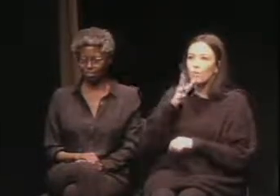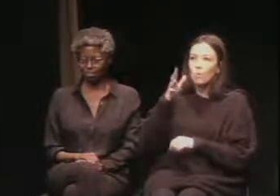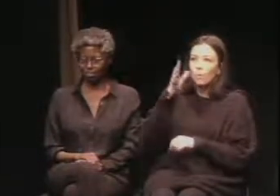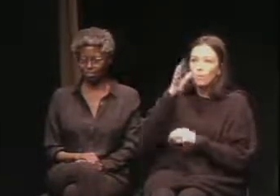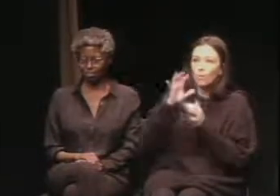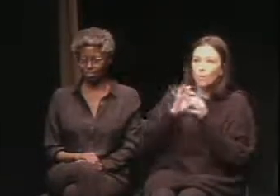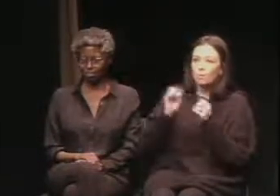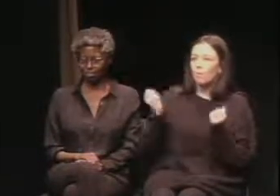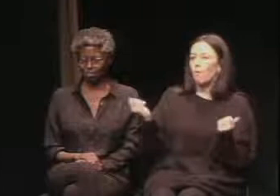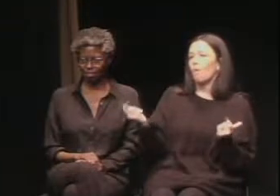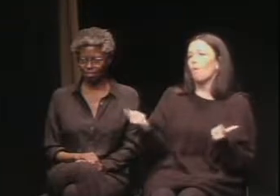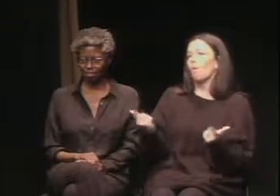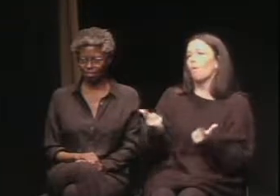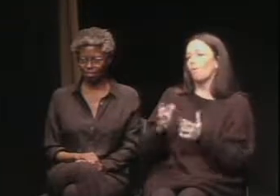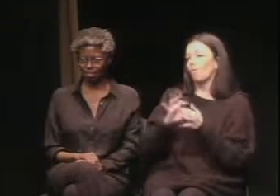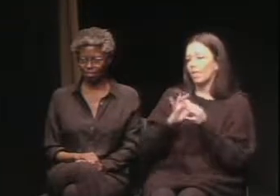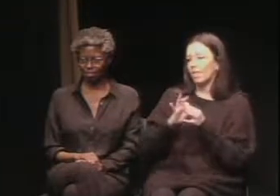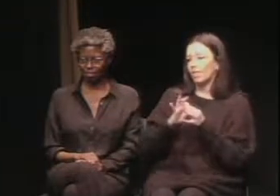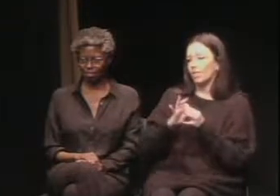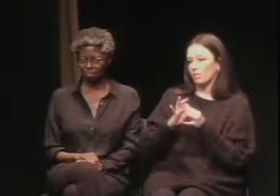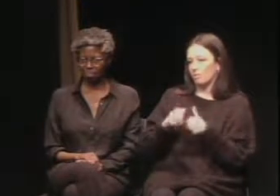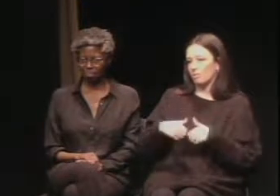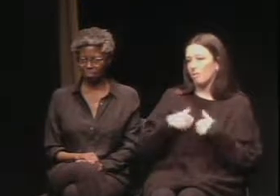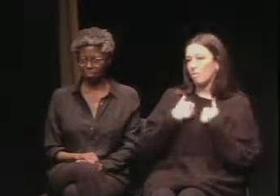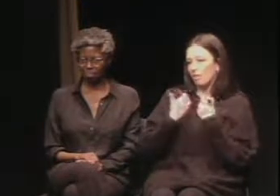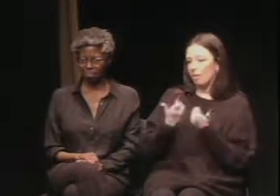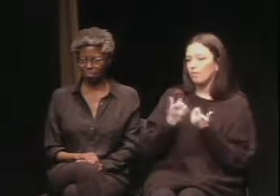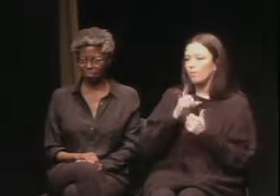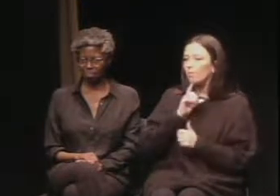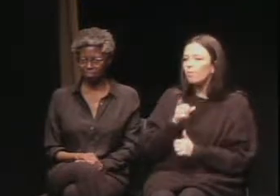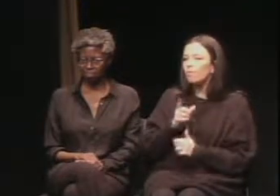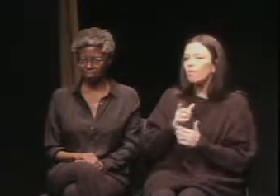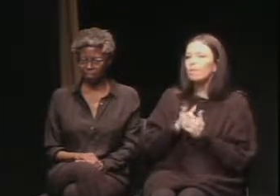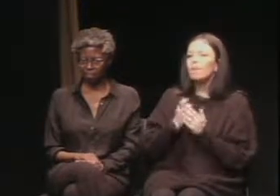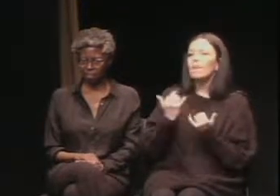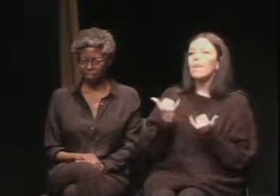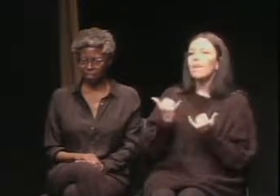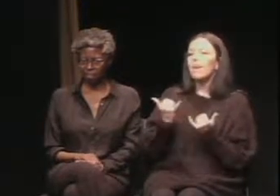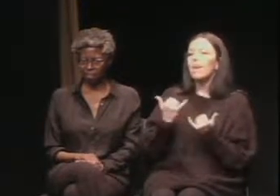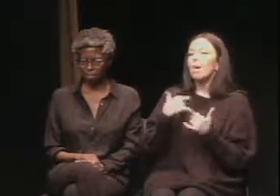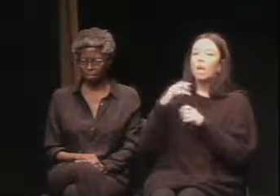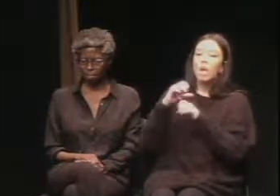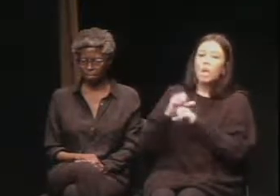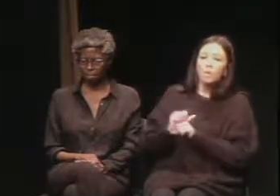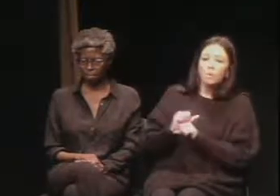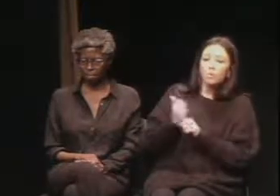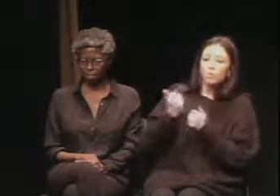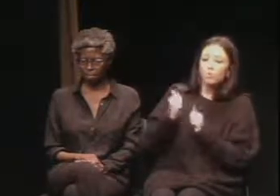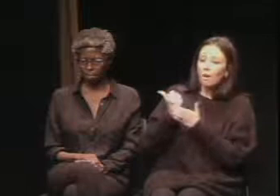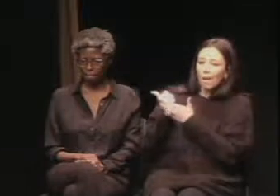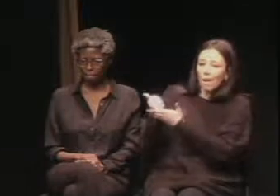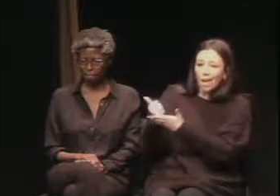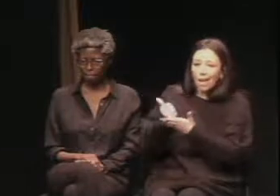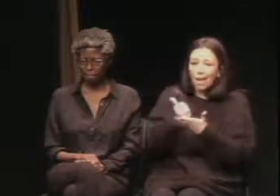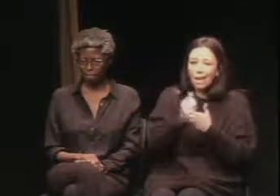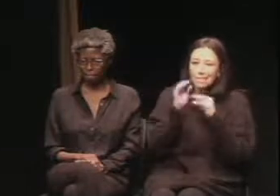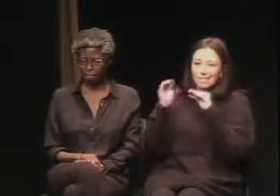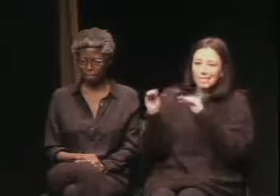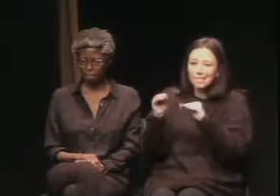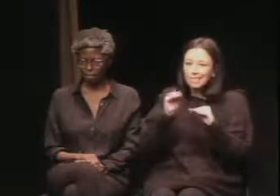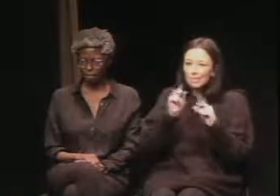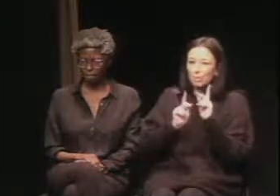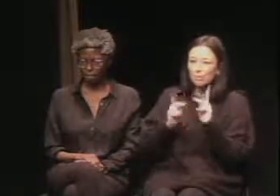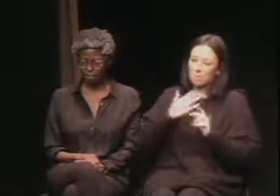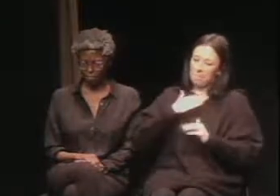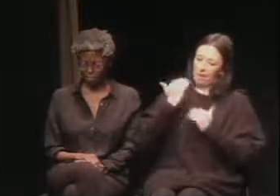relationships, for all our relationships. Right. It's just, and now I'm in the habit of trying to help people understand my capacity, right?